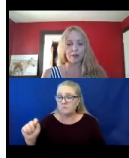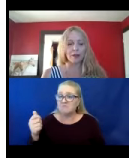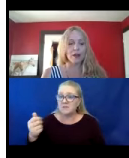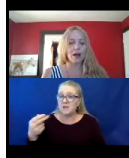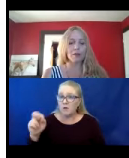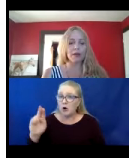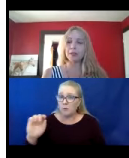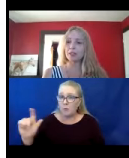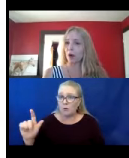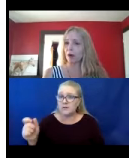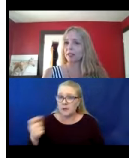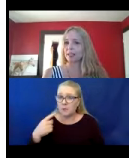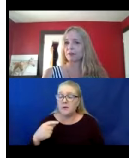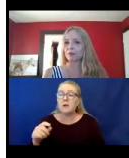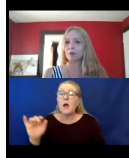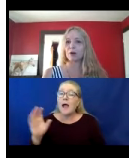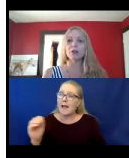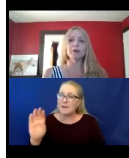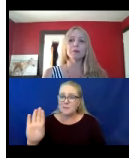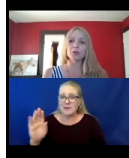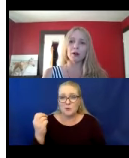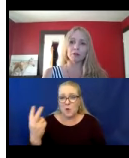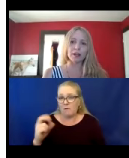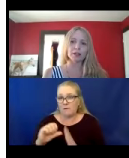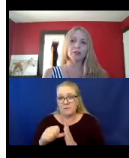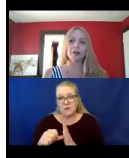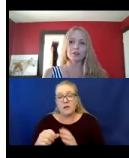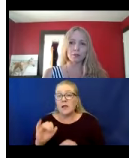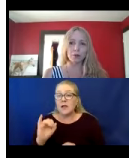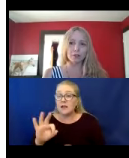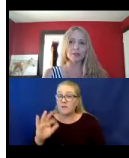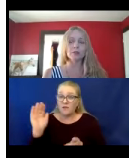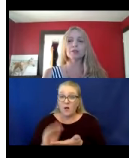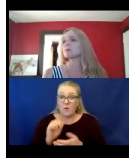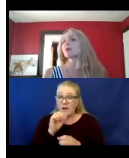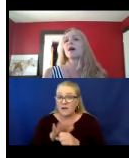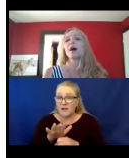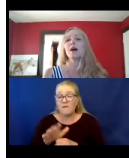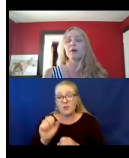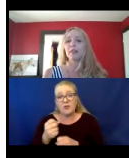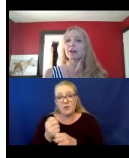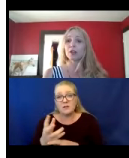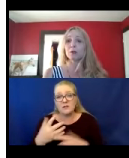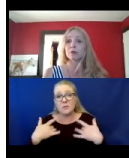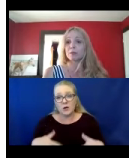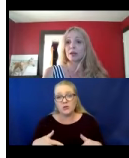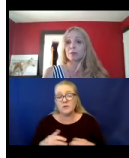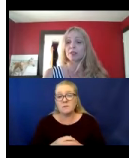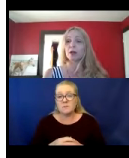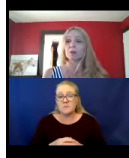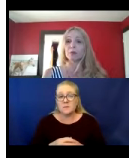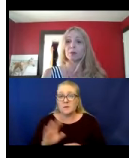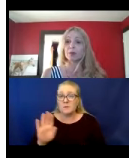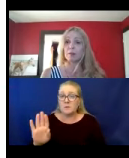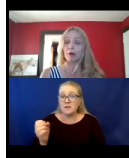with. And B12, again, if you are low in B12, that could cause the depression symptoms. And that alone sometimes